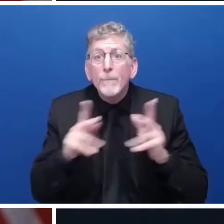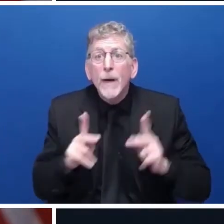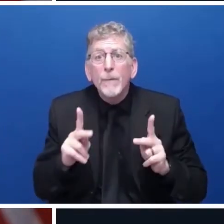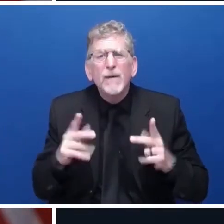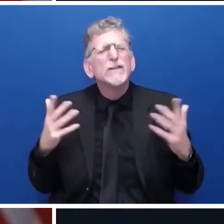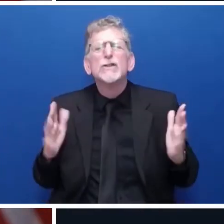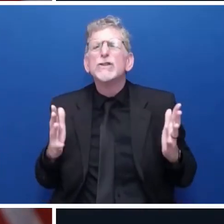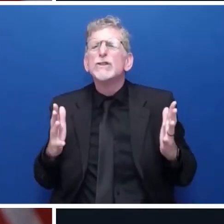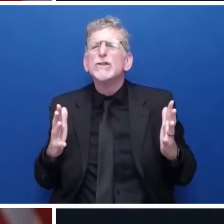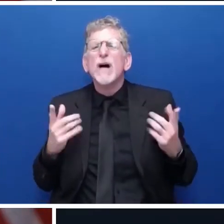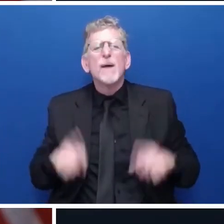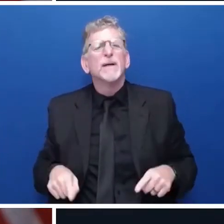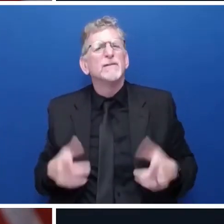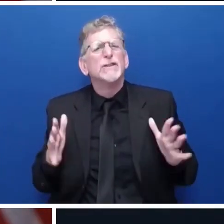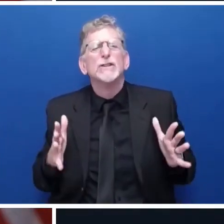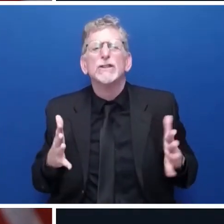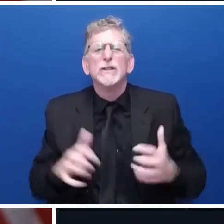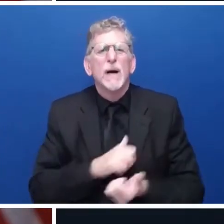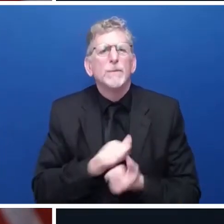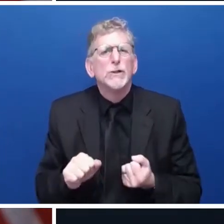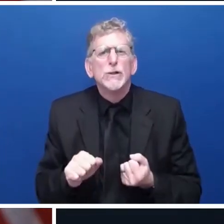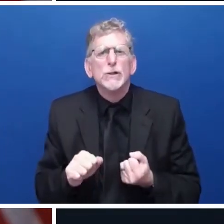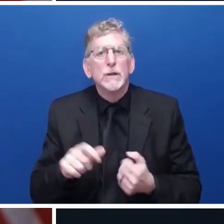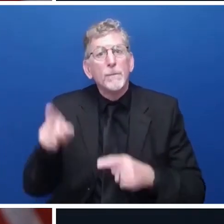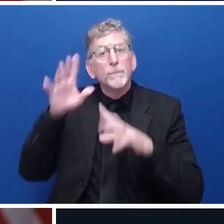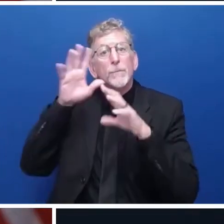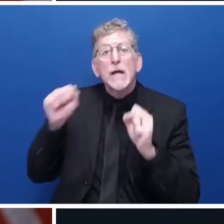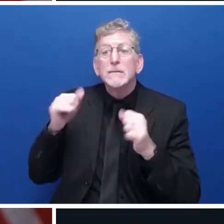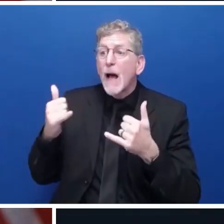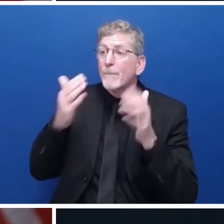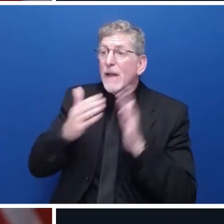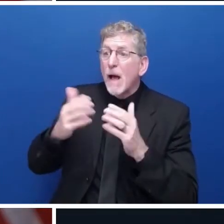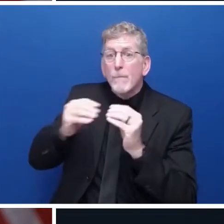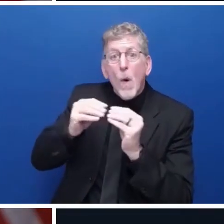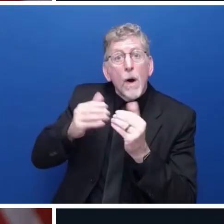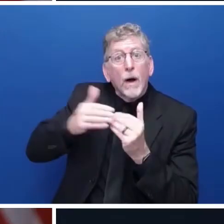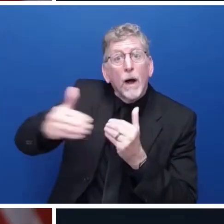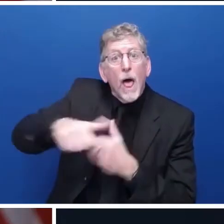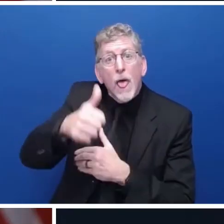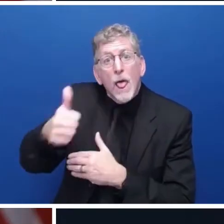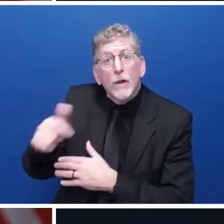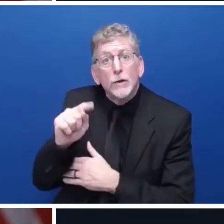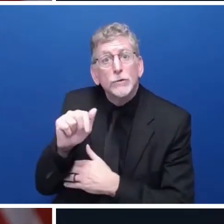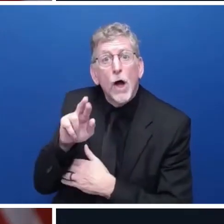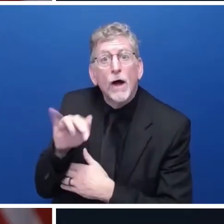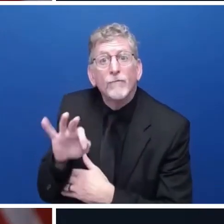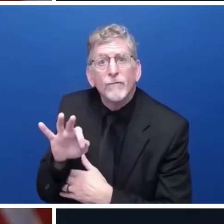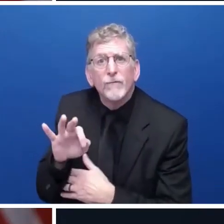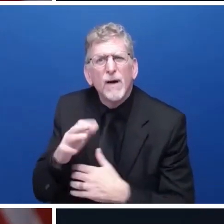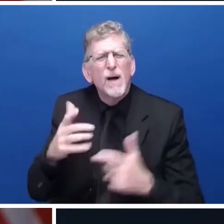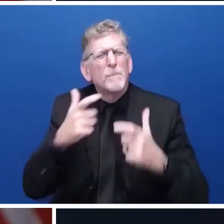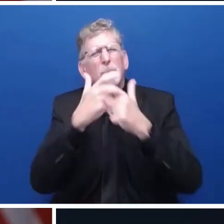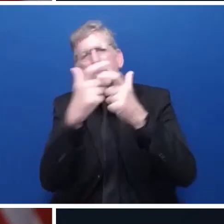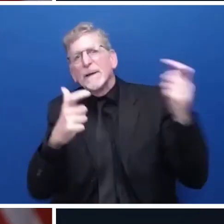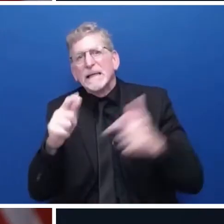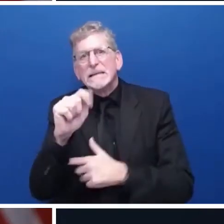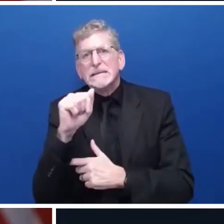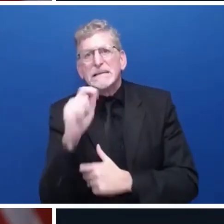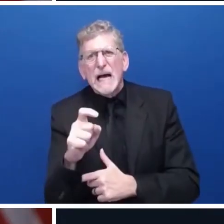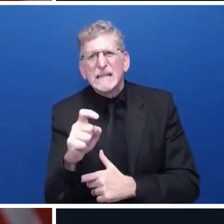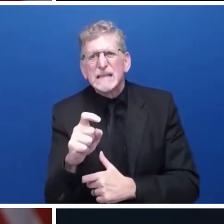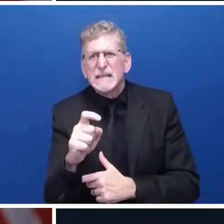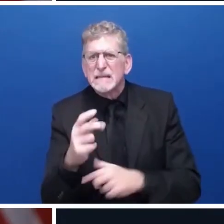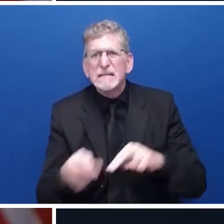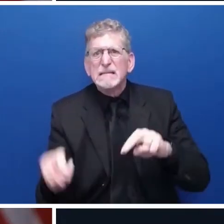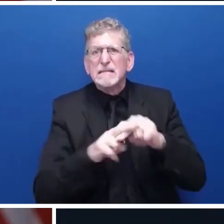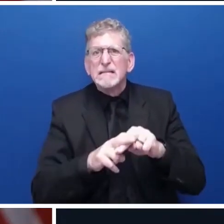your family. And Republicans in Congress, they remain unwilling to assert their constitutional authority to stop